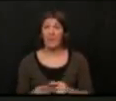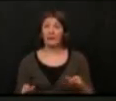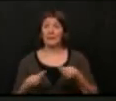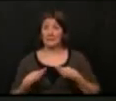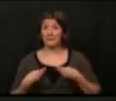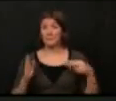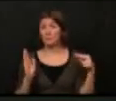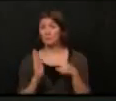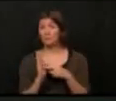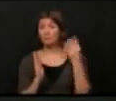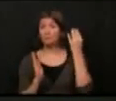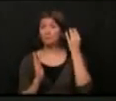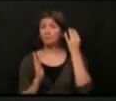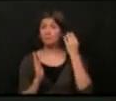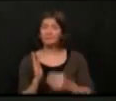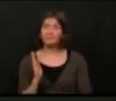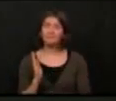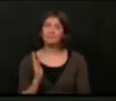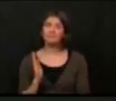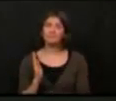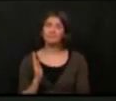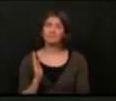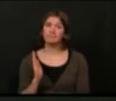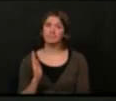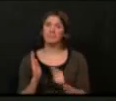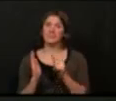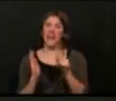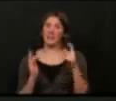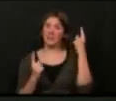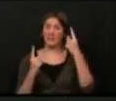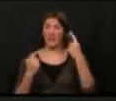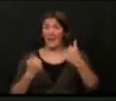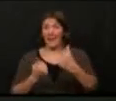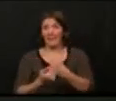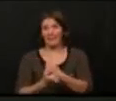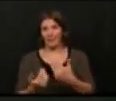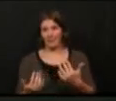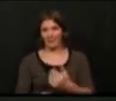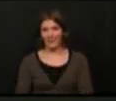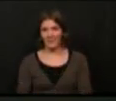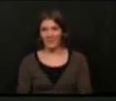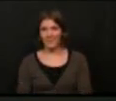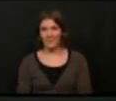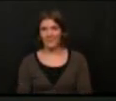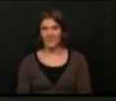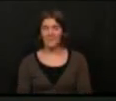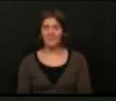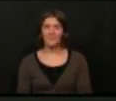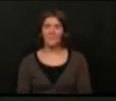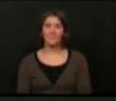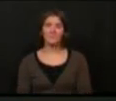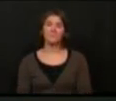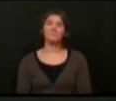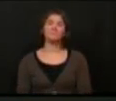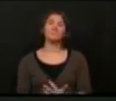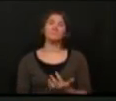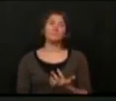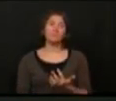cuts, because they need to be considered as part of this process going forward. And